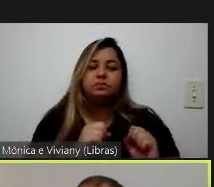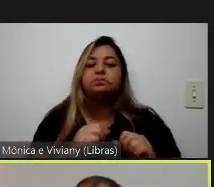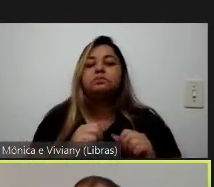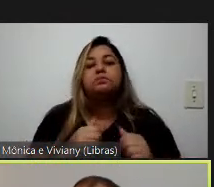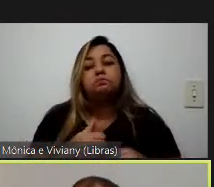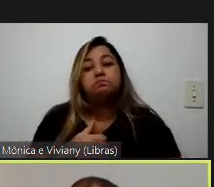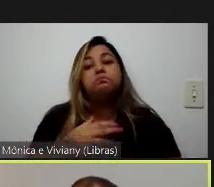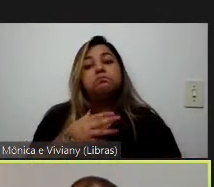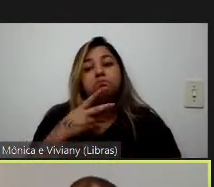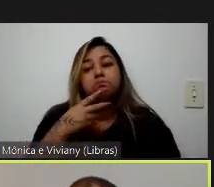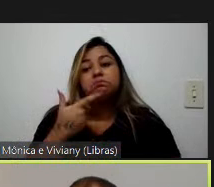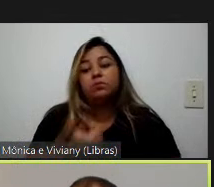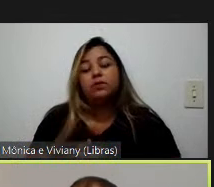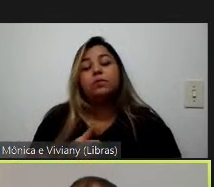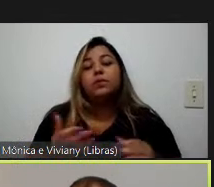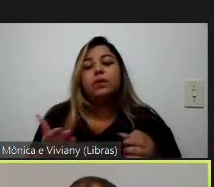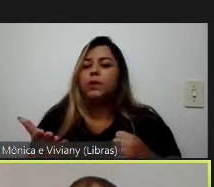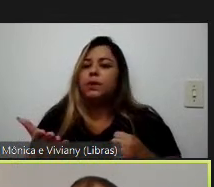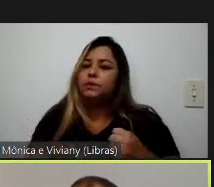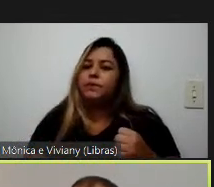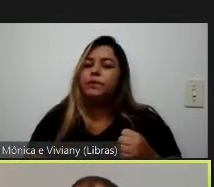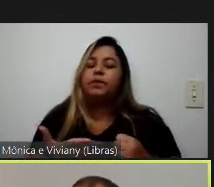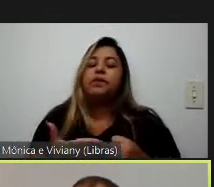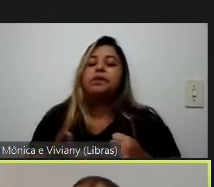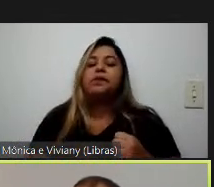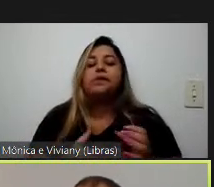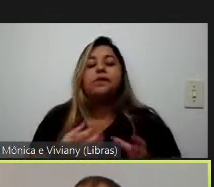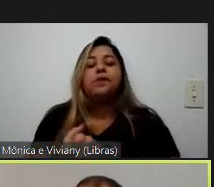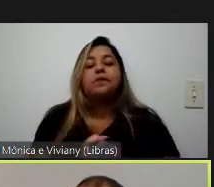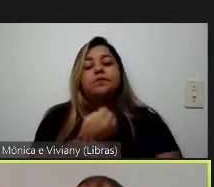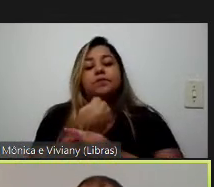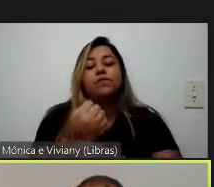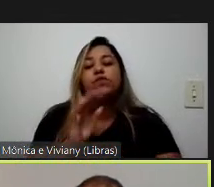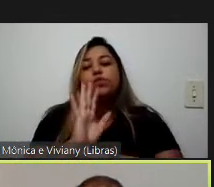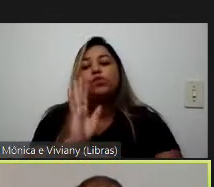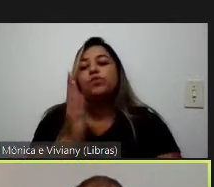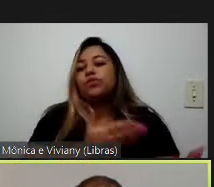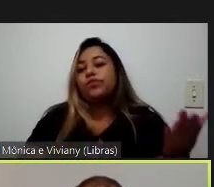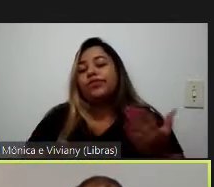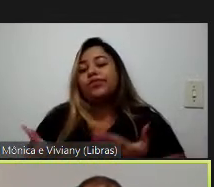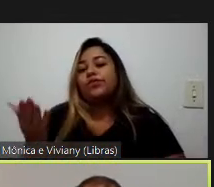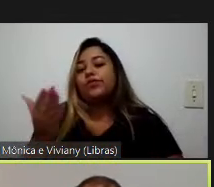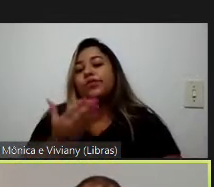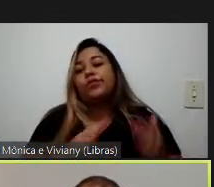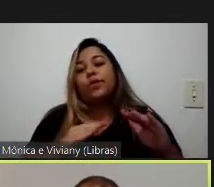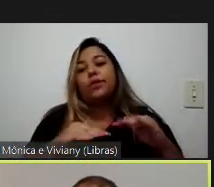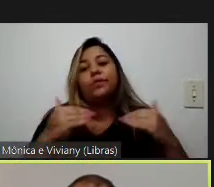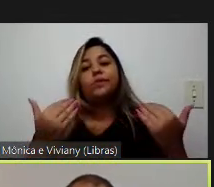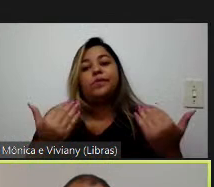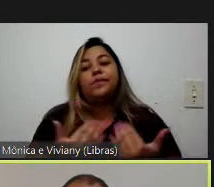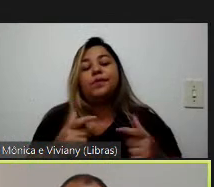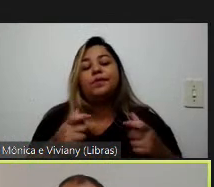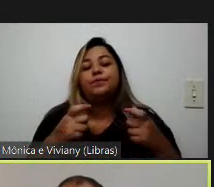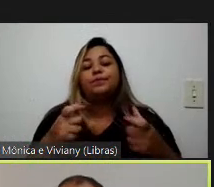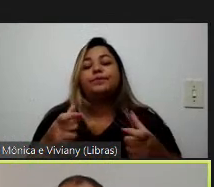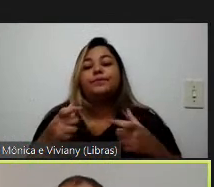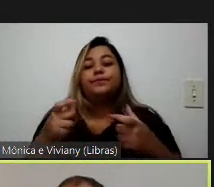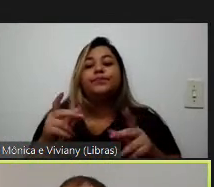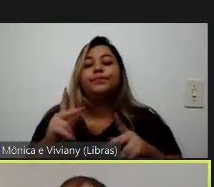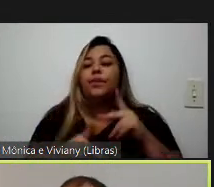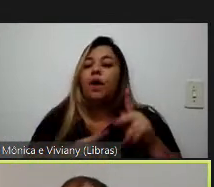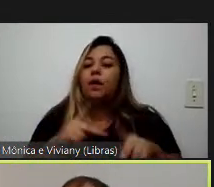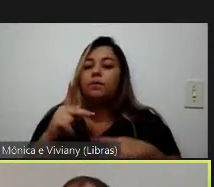local communities and the population at large. So it has always to be participatory. We have to population,